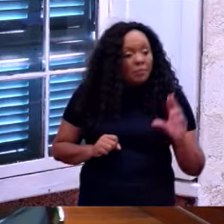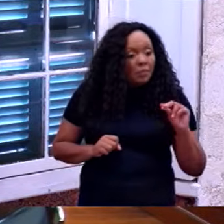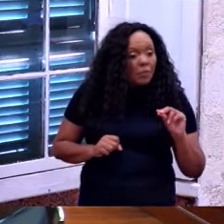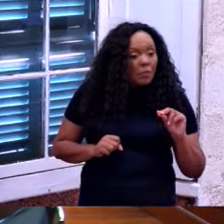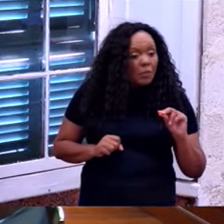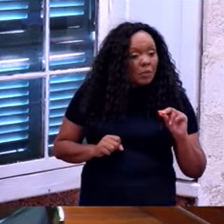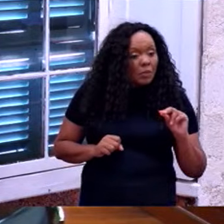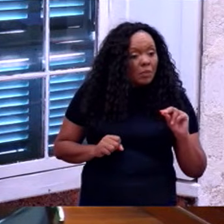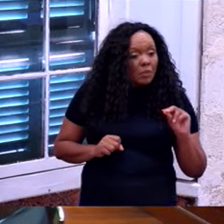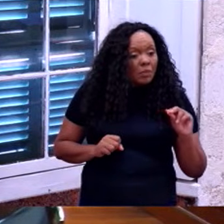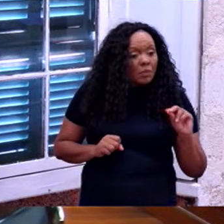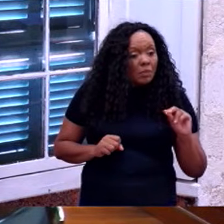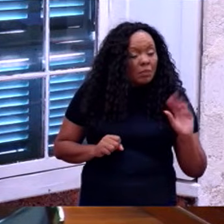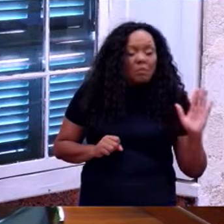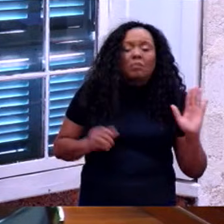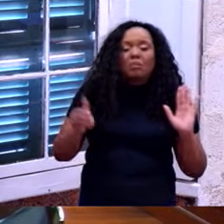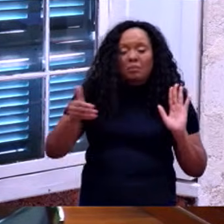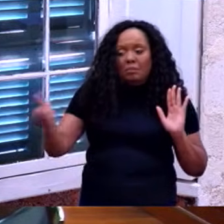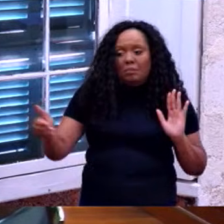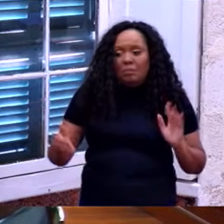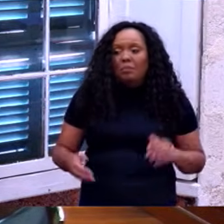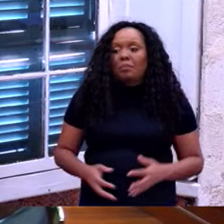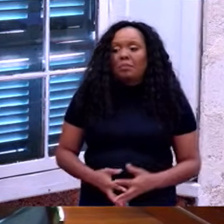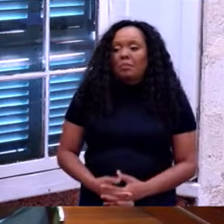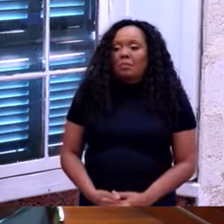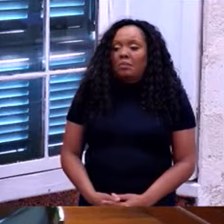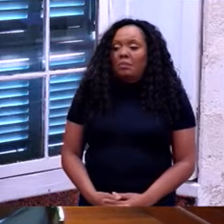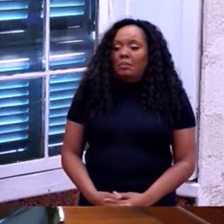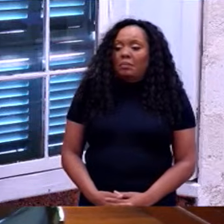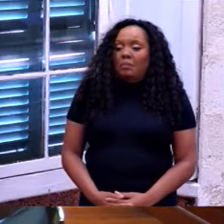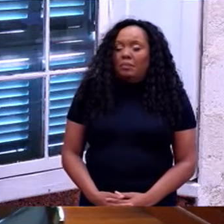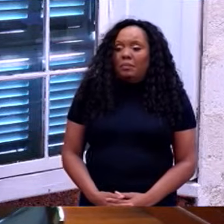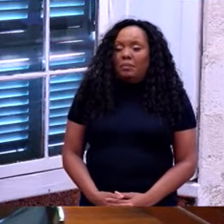say no? The ayes have it.